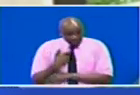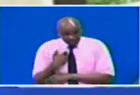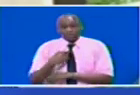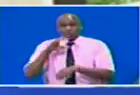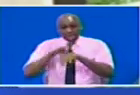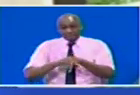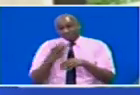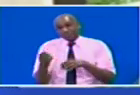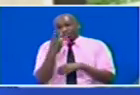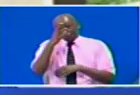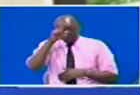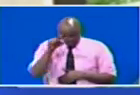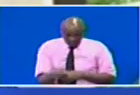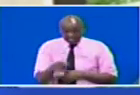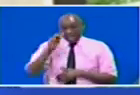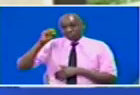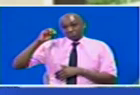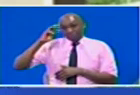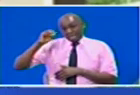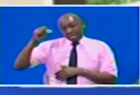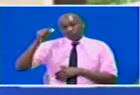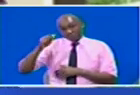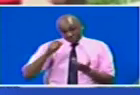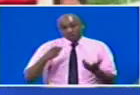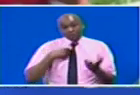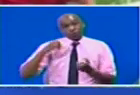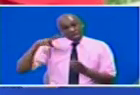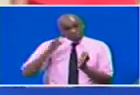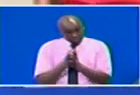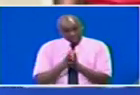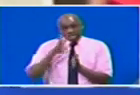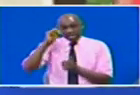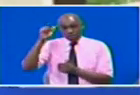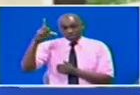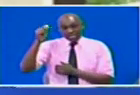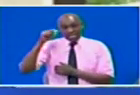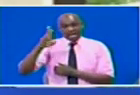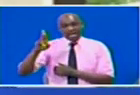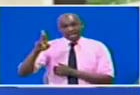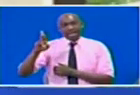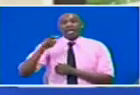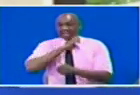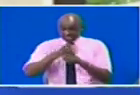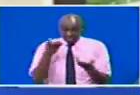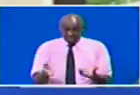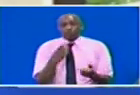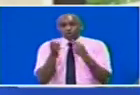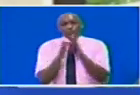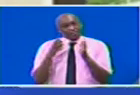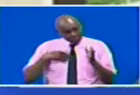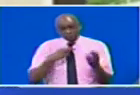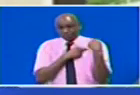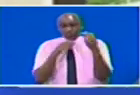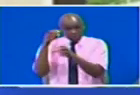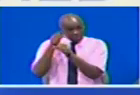generate close to 4,000 megawatts of power via nuclear energy. I spoke to some of the key stakeholders on what it would take